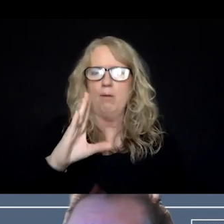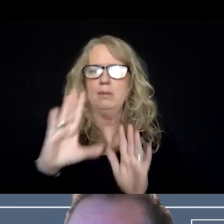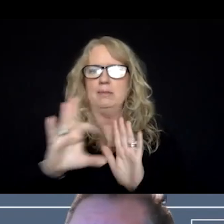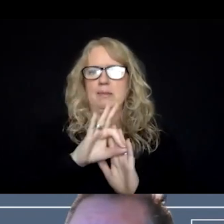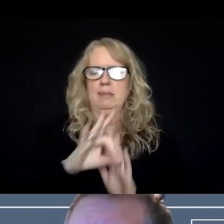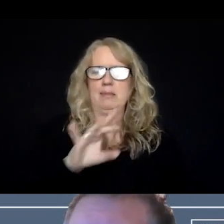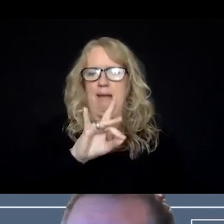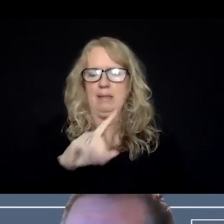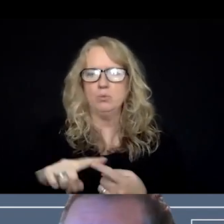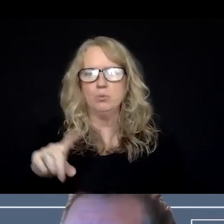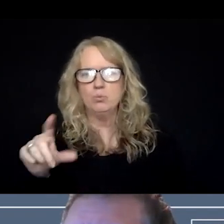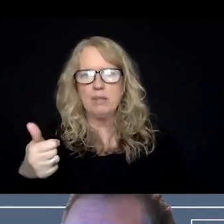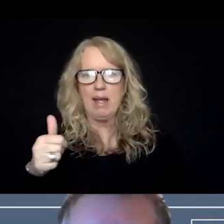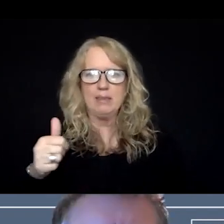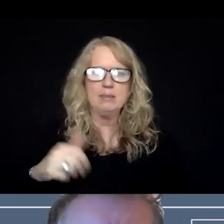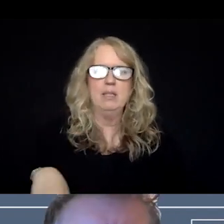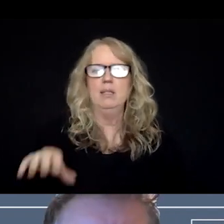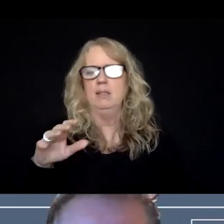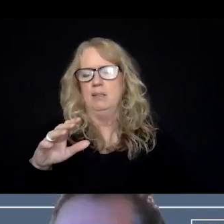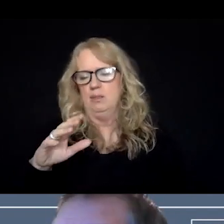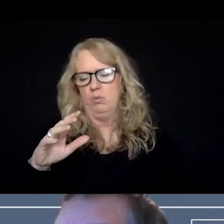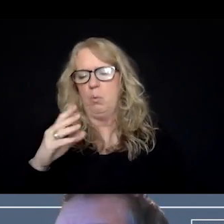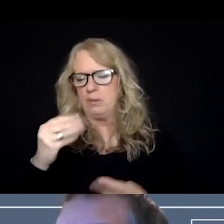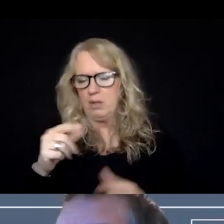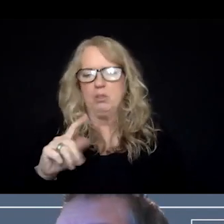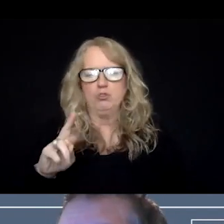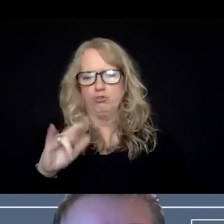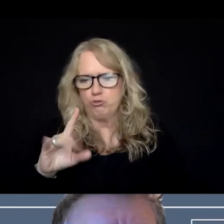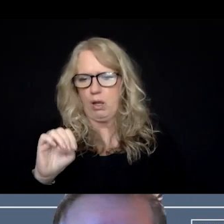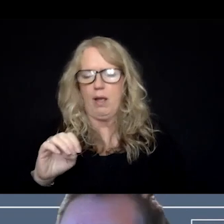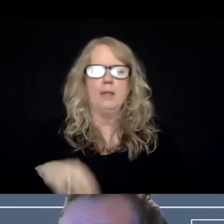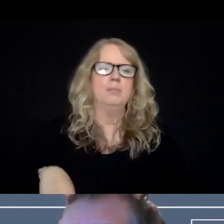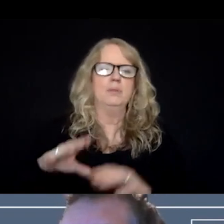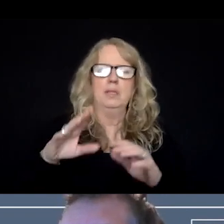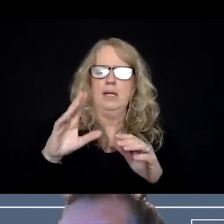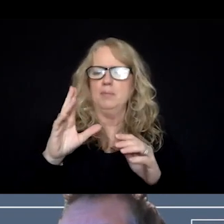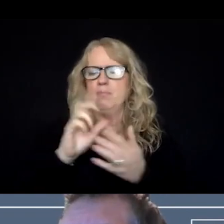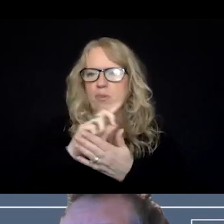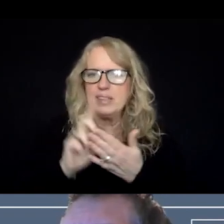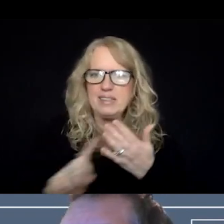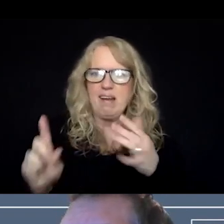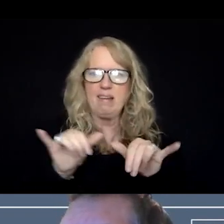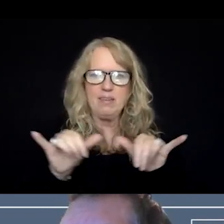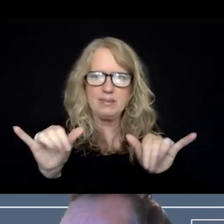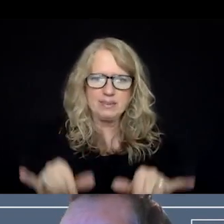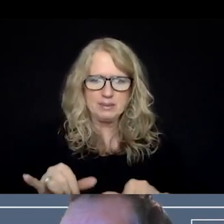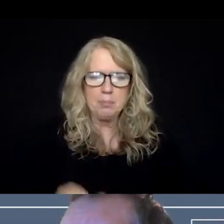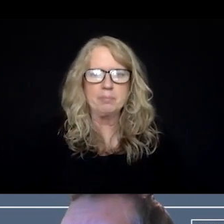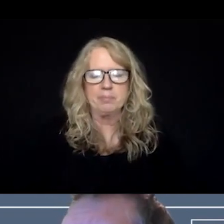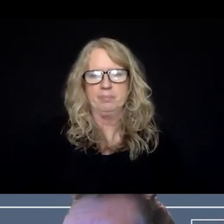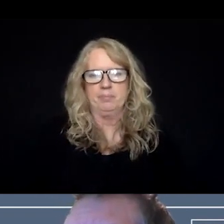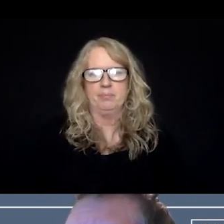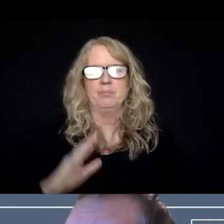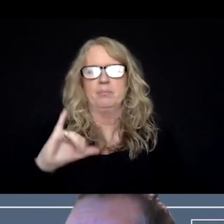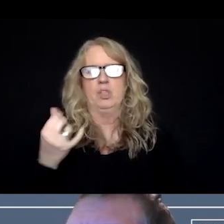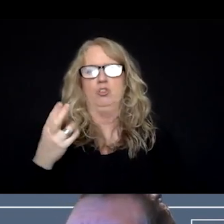to 10 state, territory, and tribe teams to focus on crisis system design. And then finally, we have on